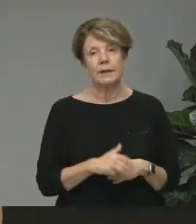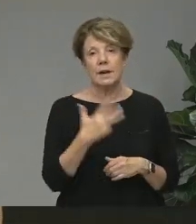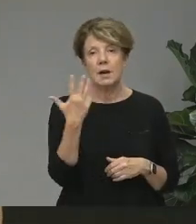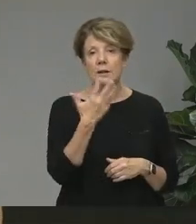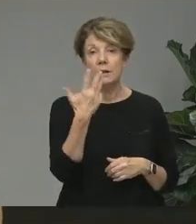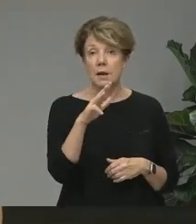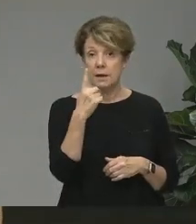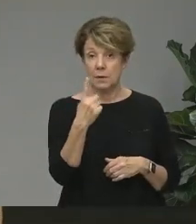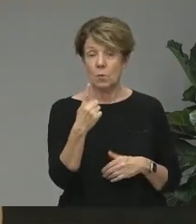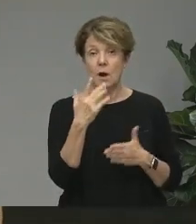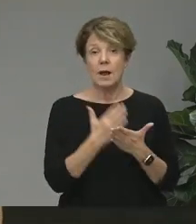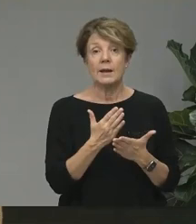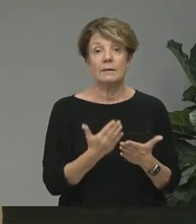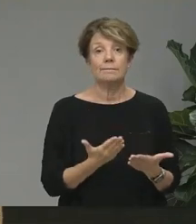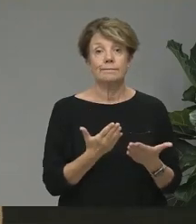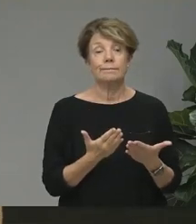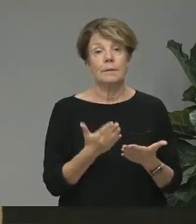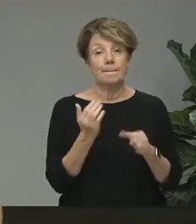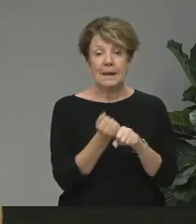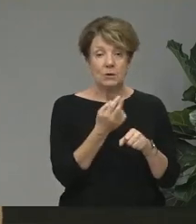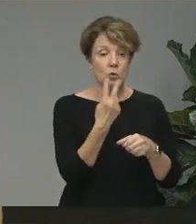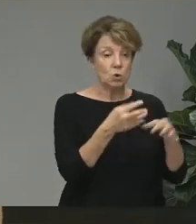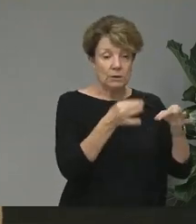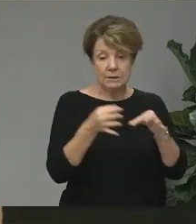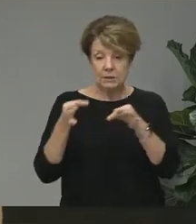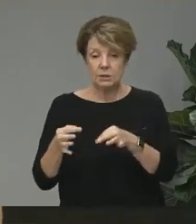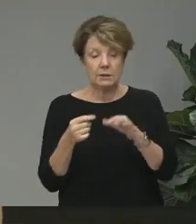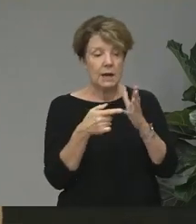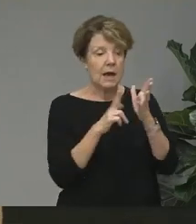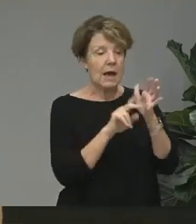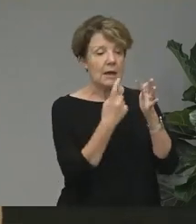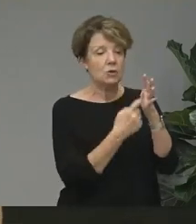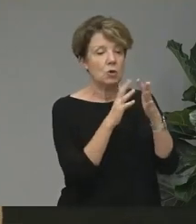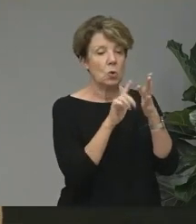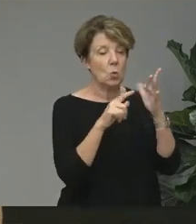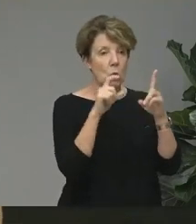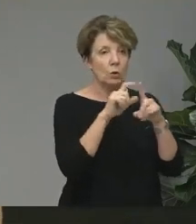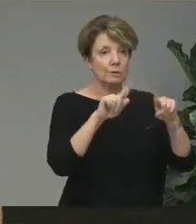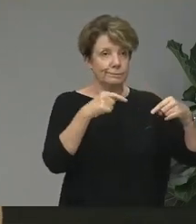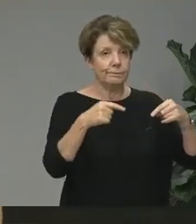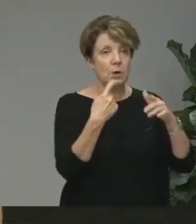1991, I handed down two decisions in Underwood and Kumar as an example,